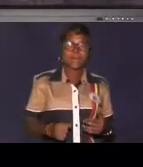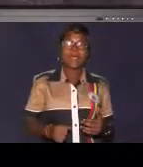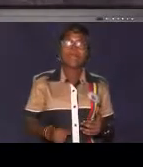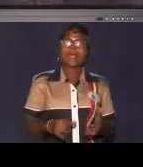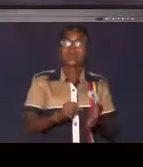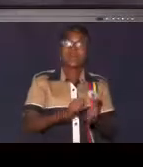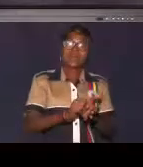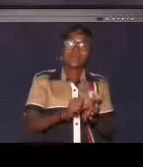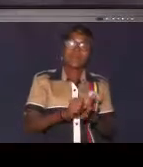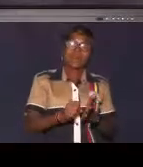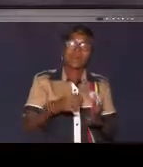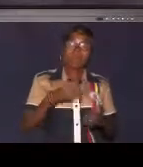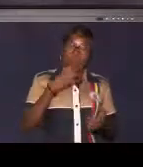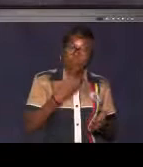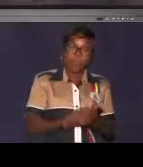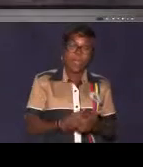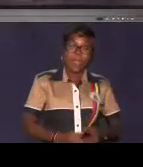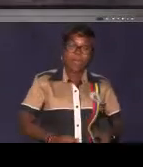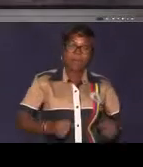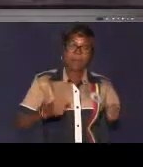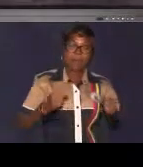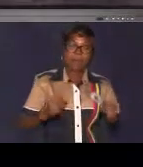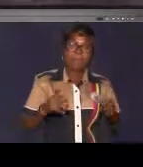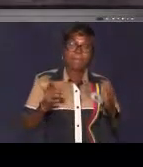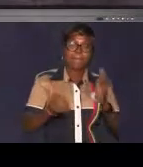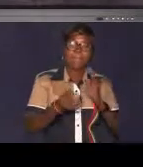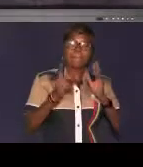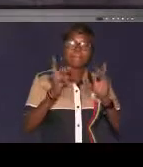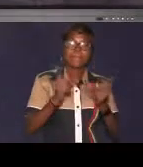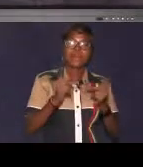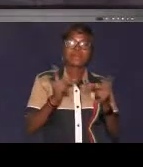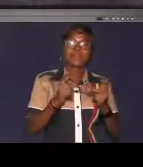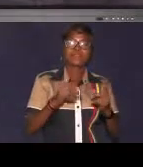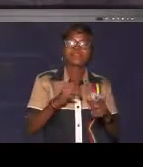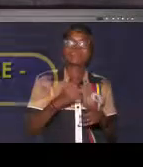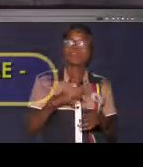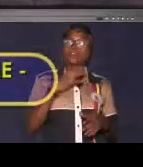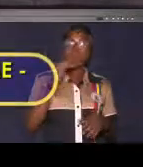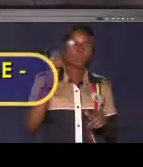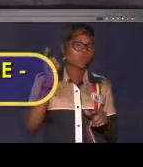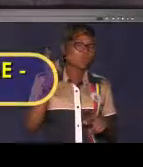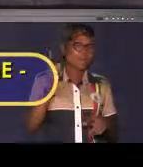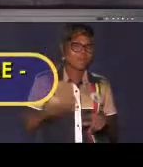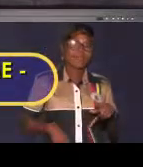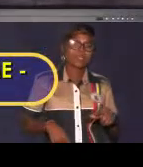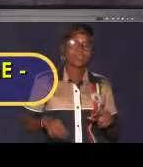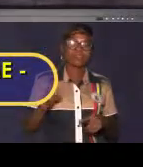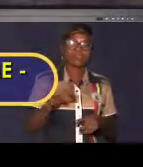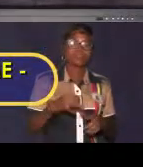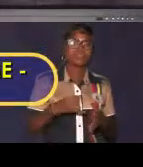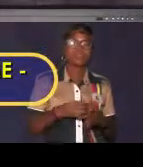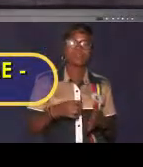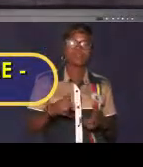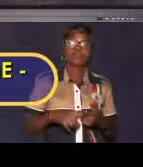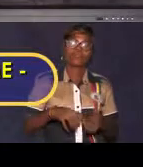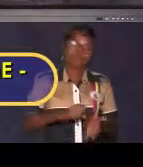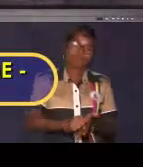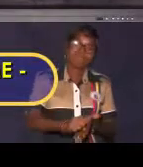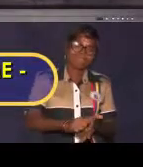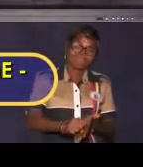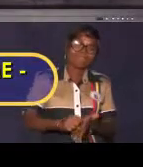of doing this, this, and this. Not, you can't use it as a past tense